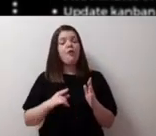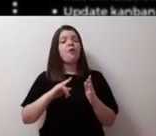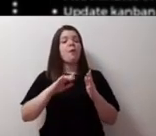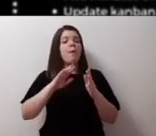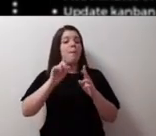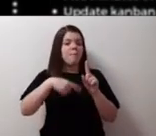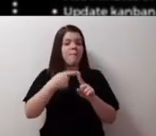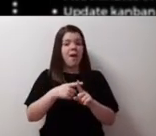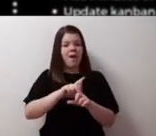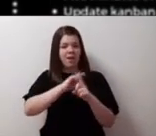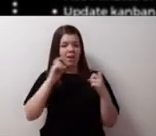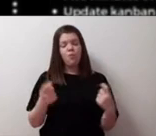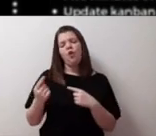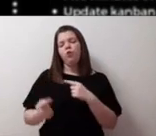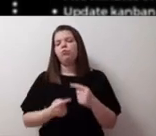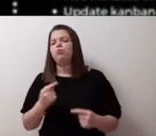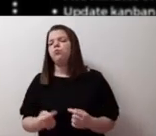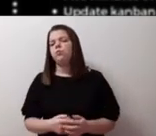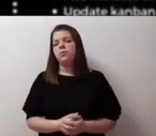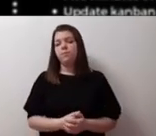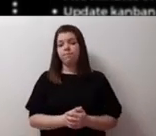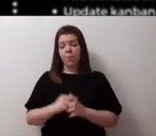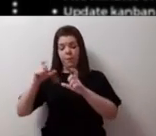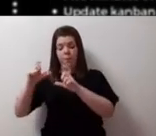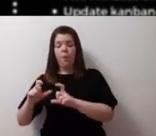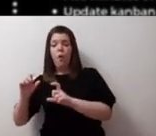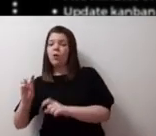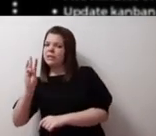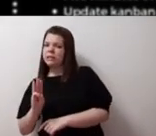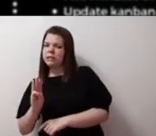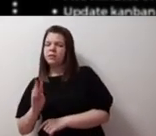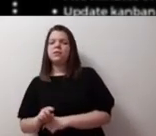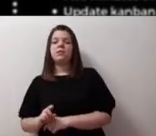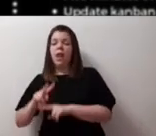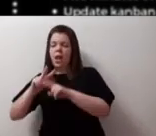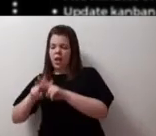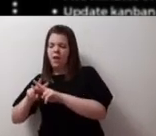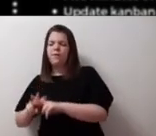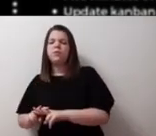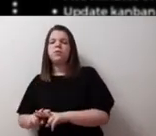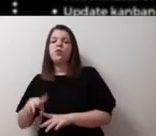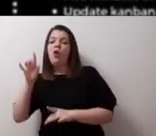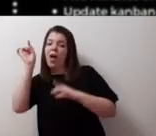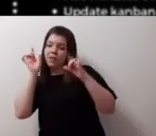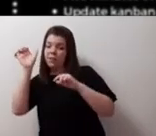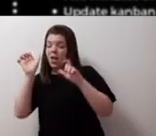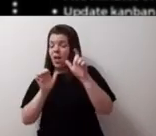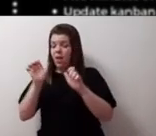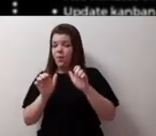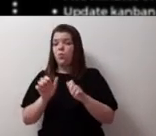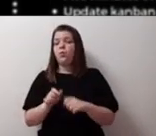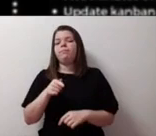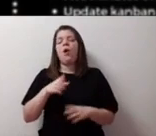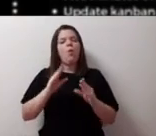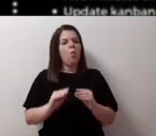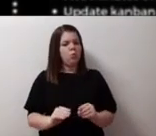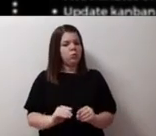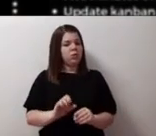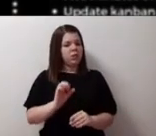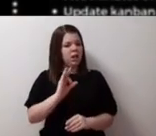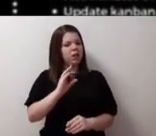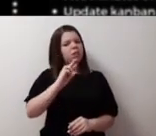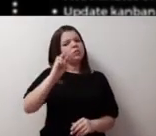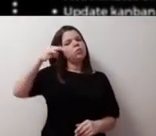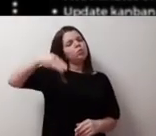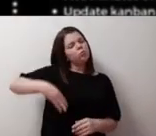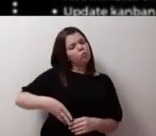3 Scrum events involved: the sprint, sprint planning, and daily Scrum meeting.